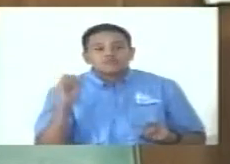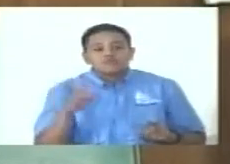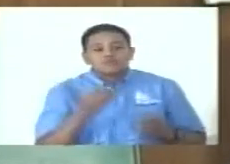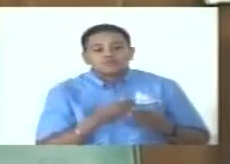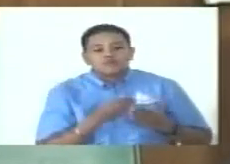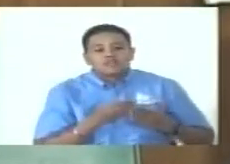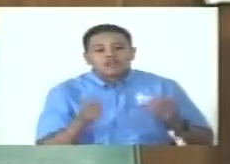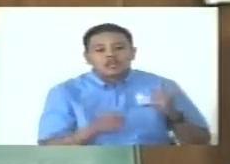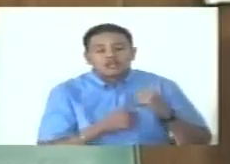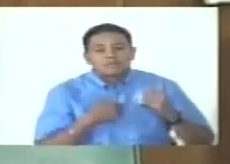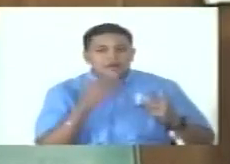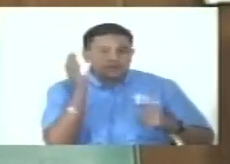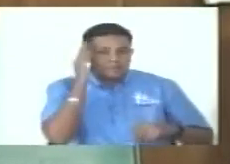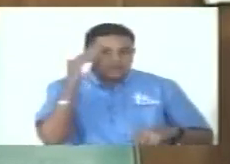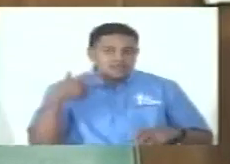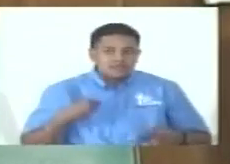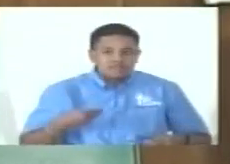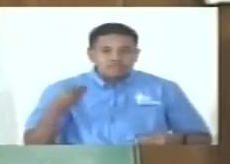under my mattress.